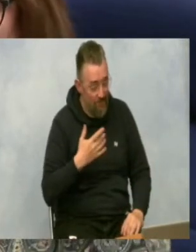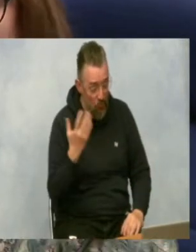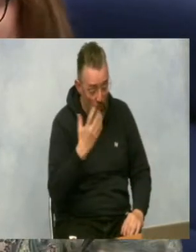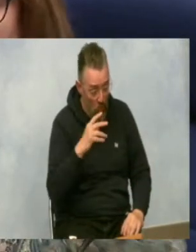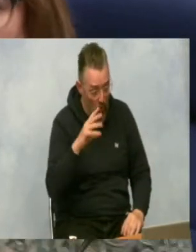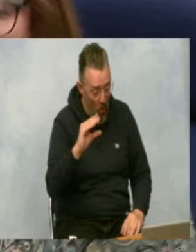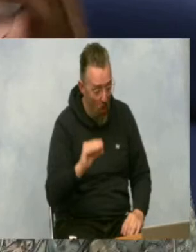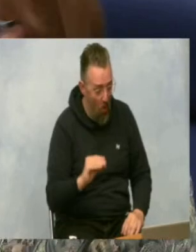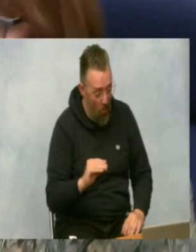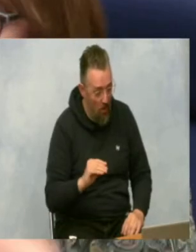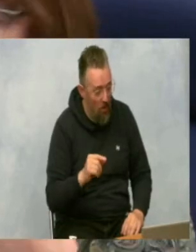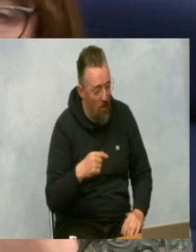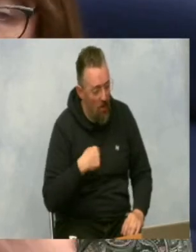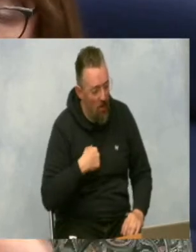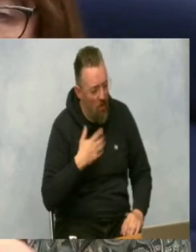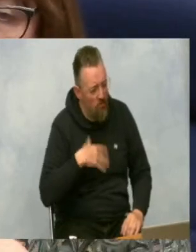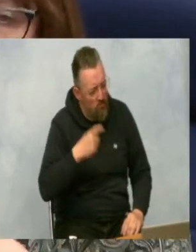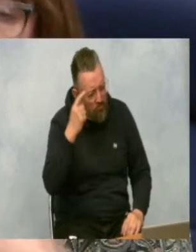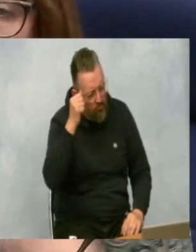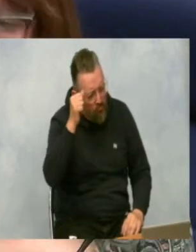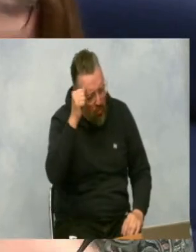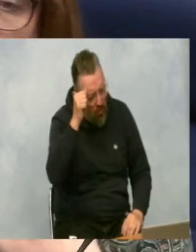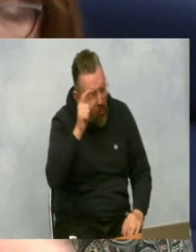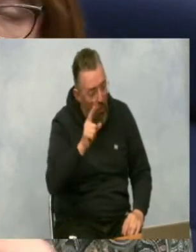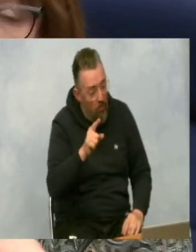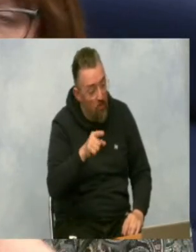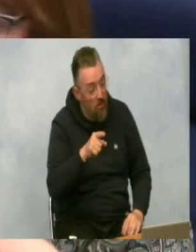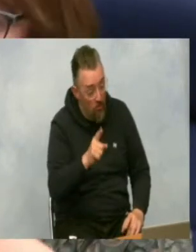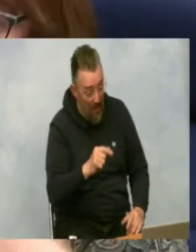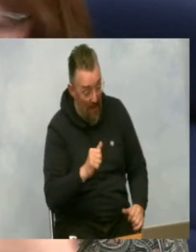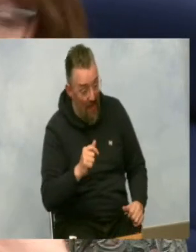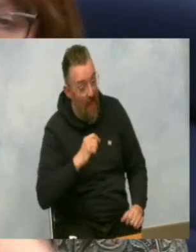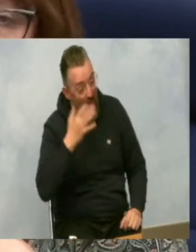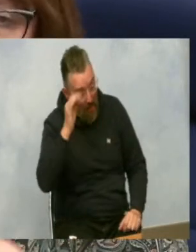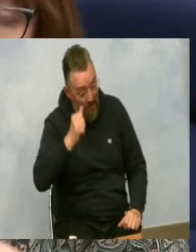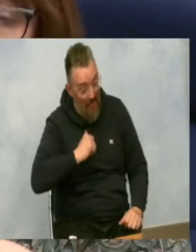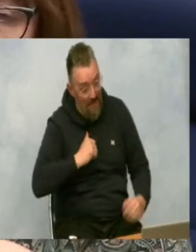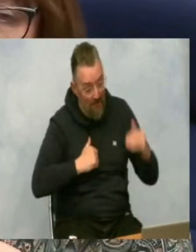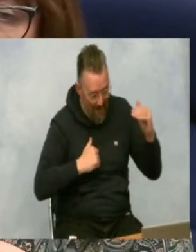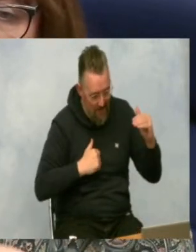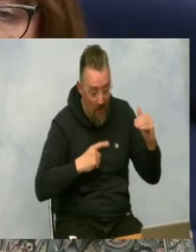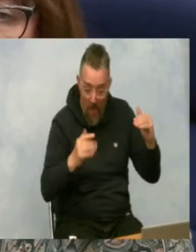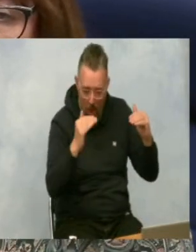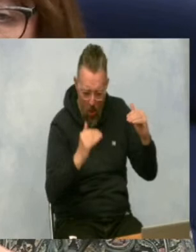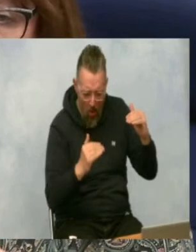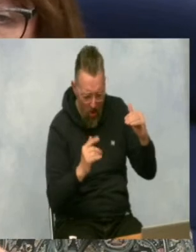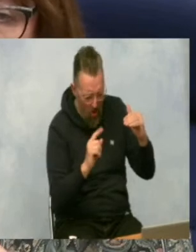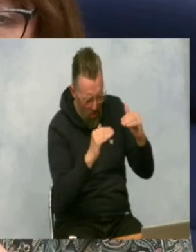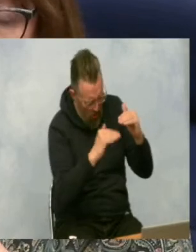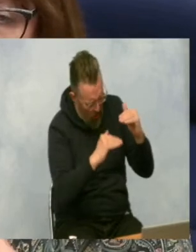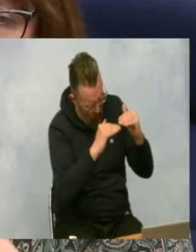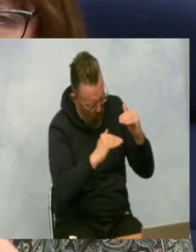low. And I'm just wondering how much lower than the council's expectation is this price?